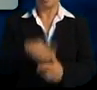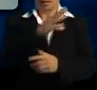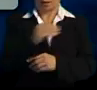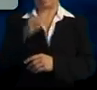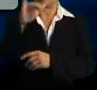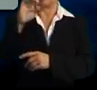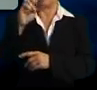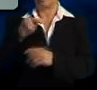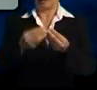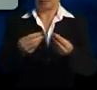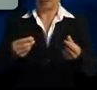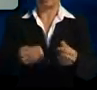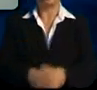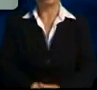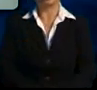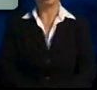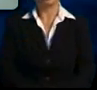and iron powder.